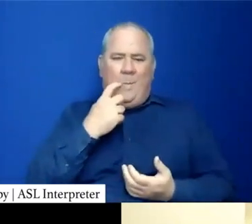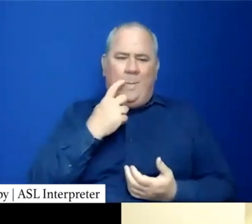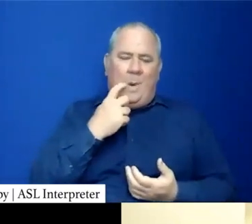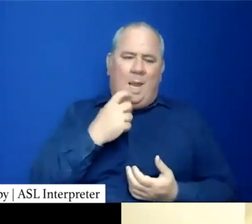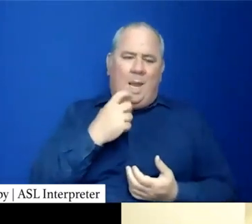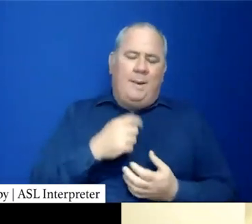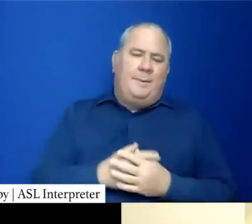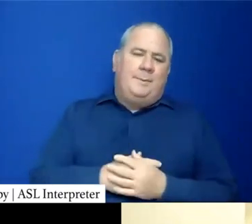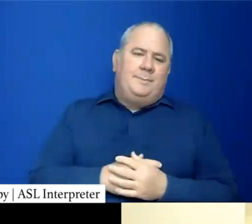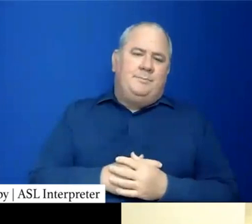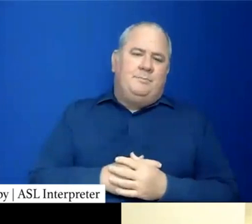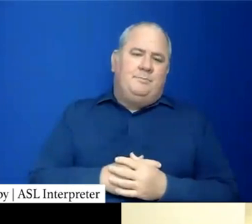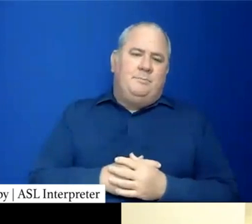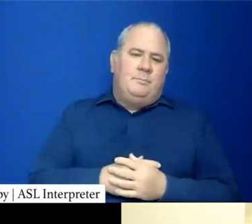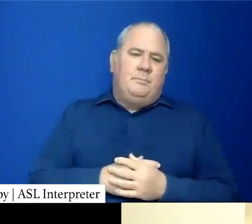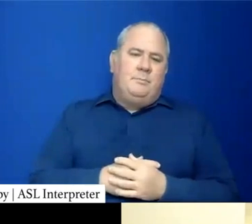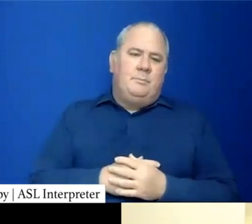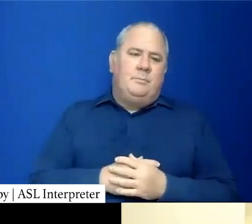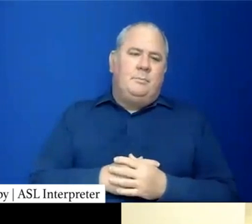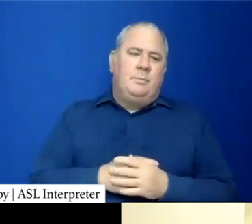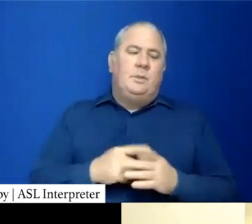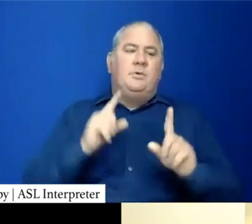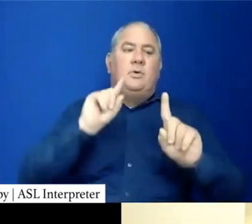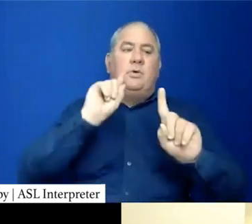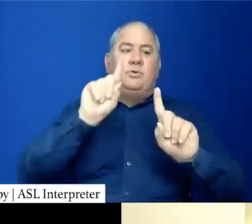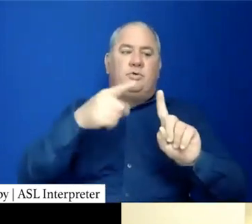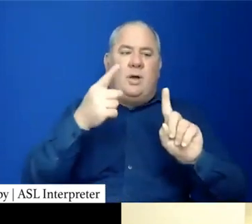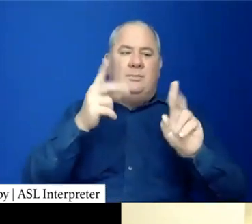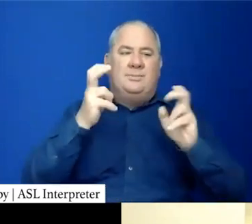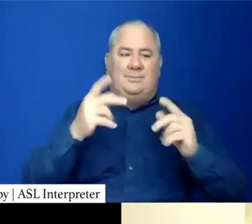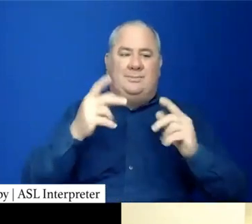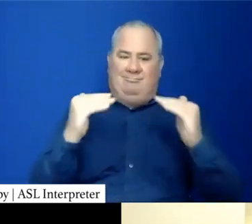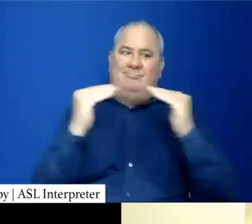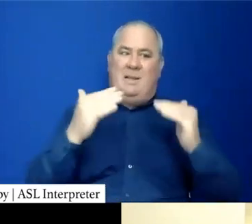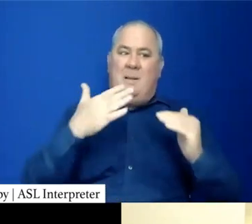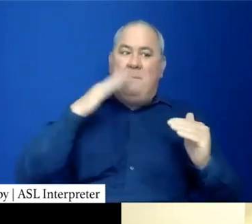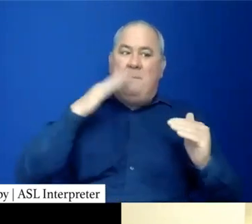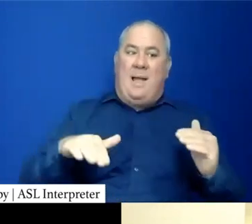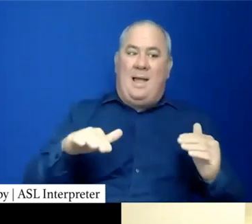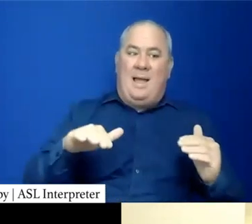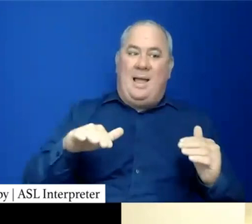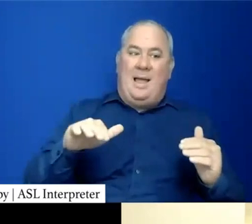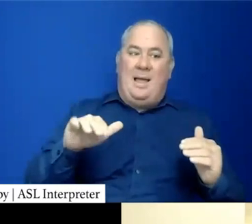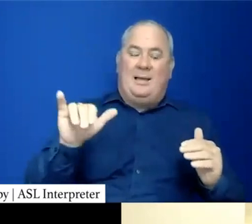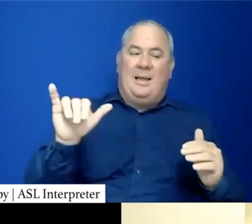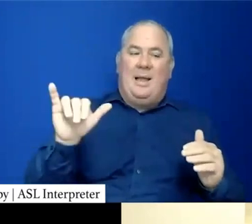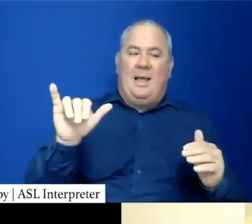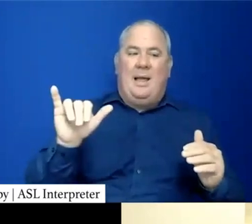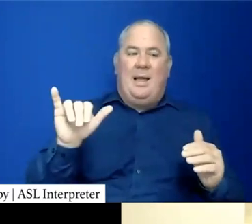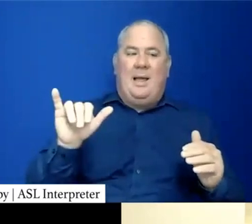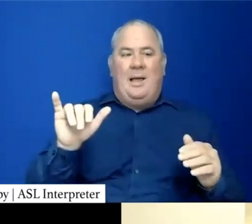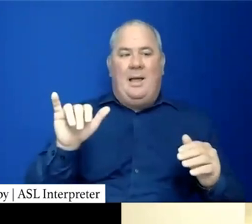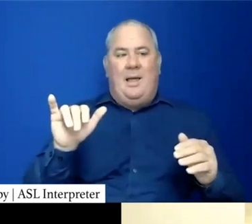are just bad at being an abled person and not a perfectly